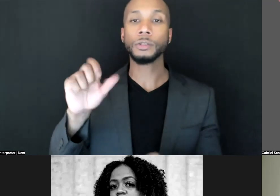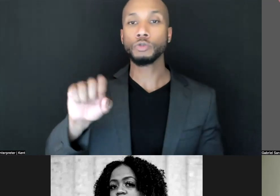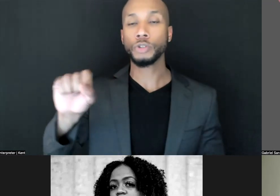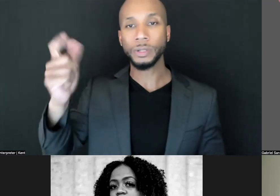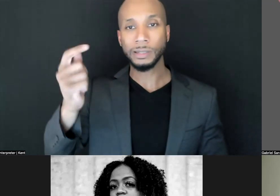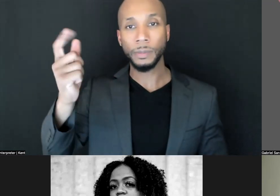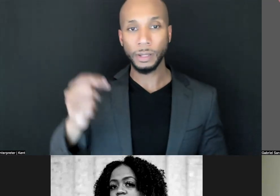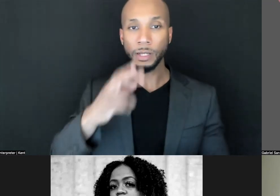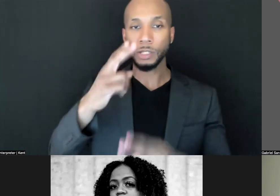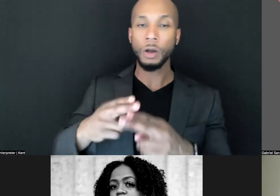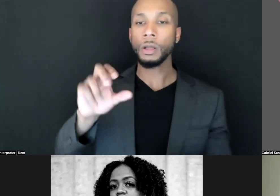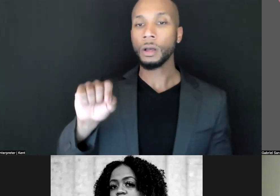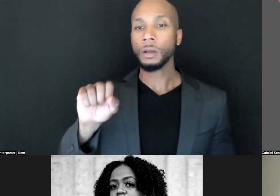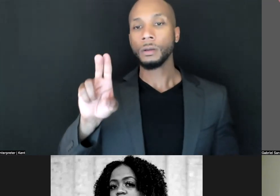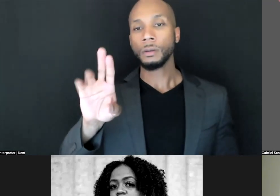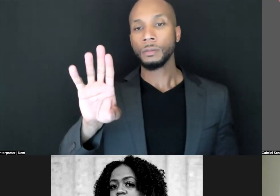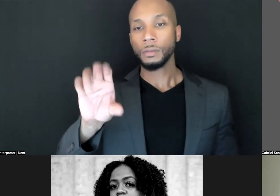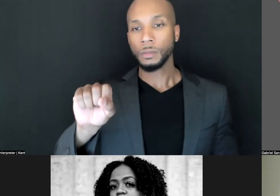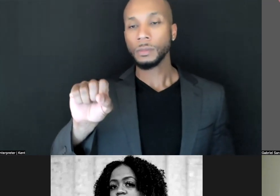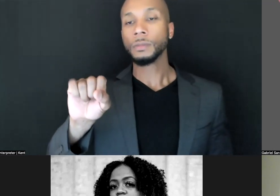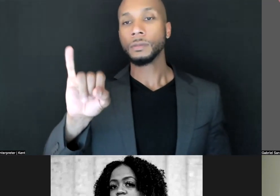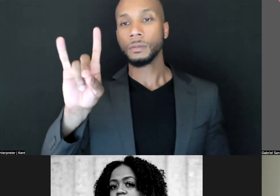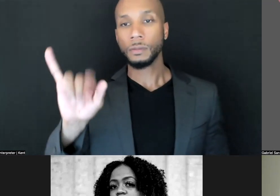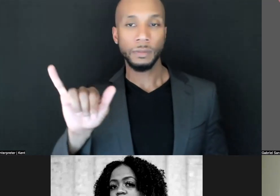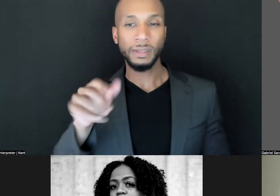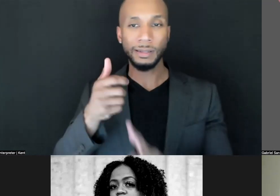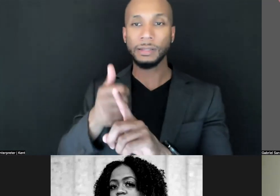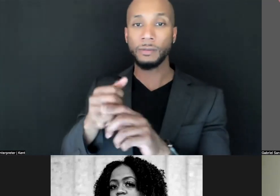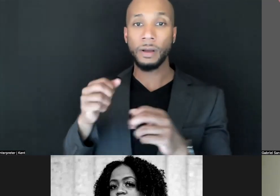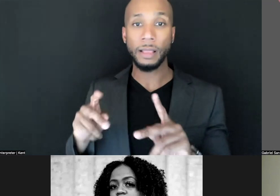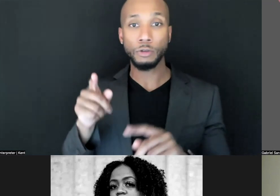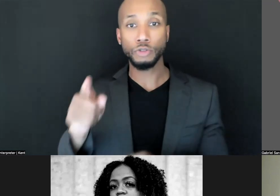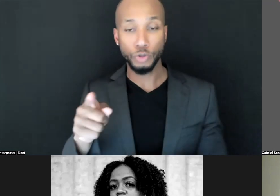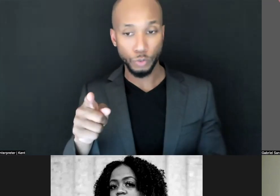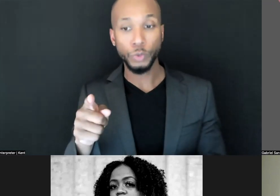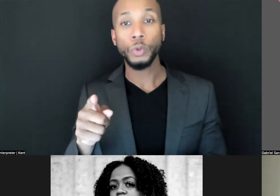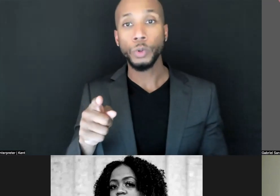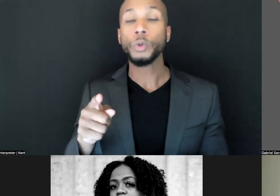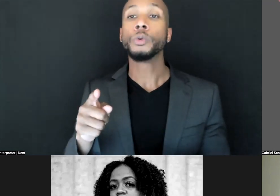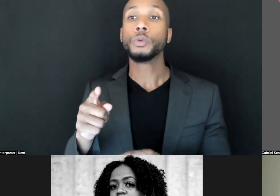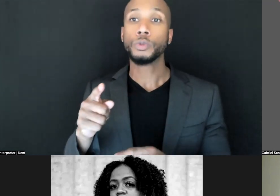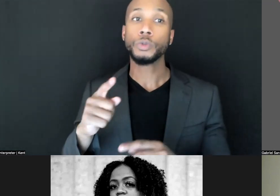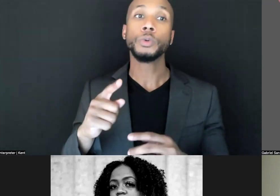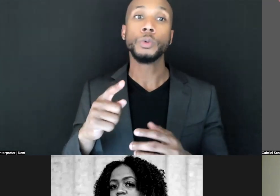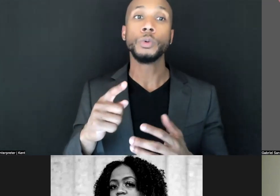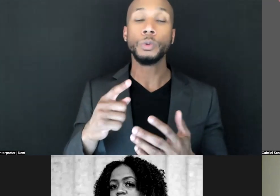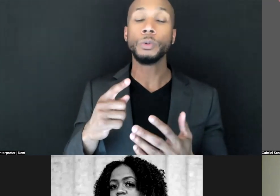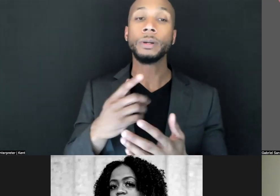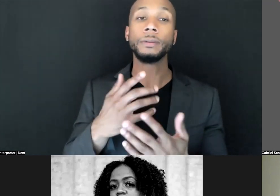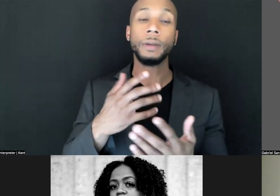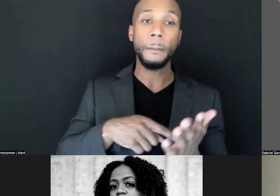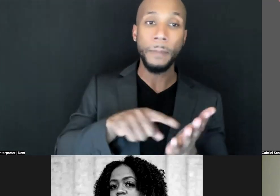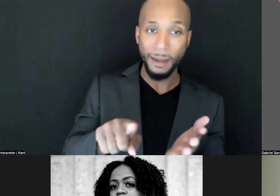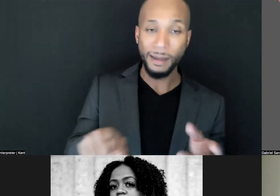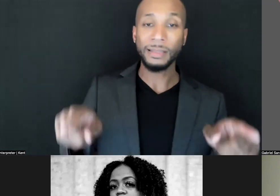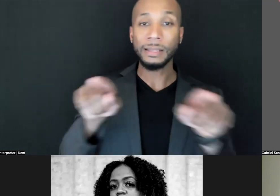a subsidy, which allows you to get paid the same rate as